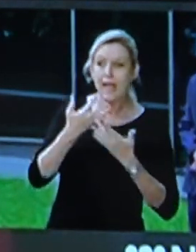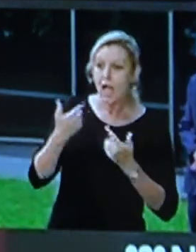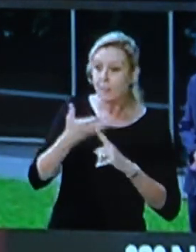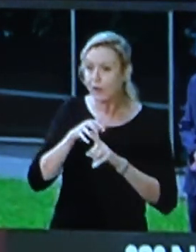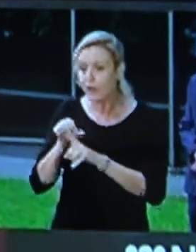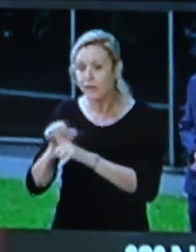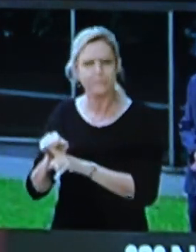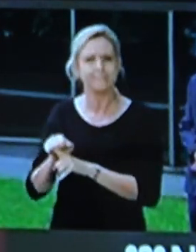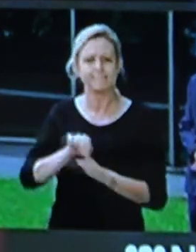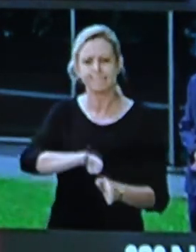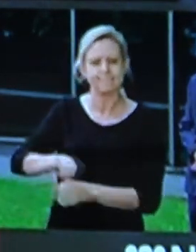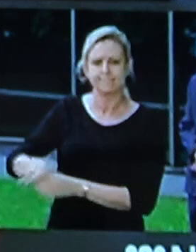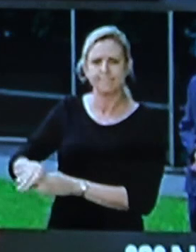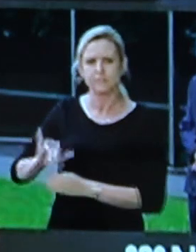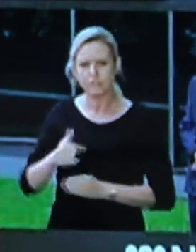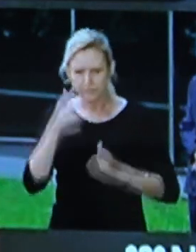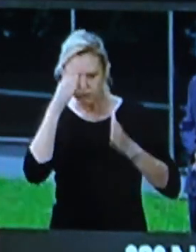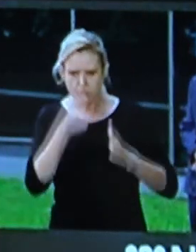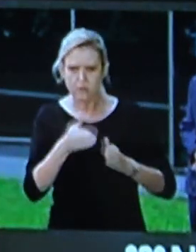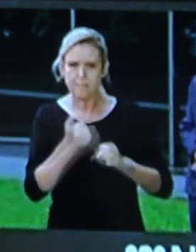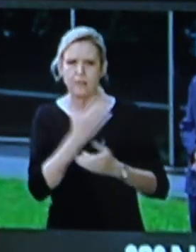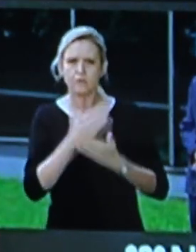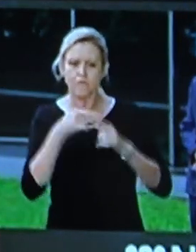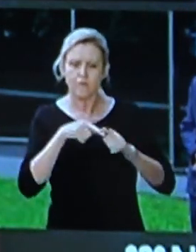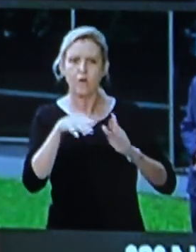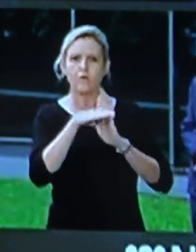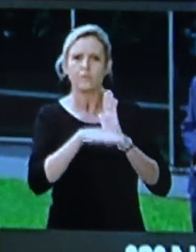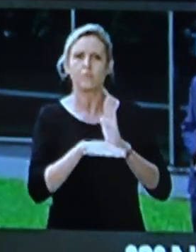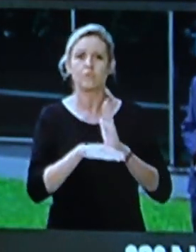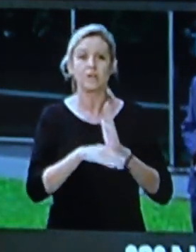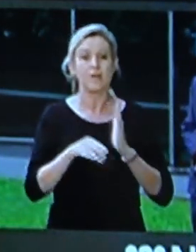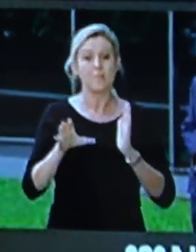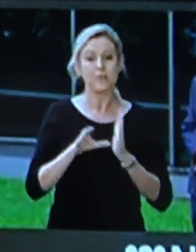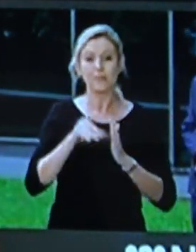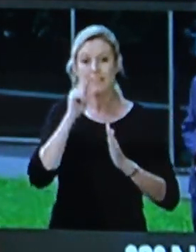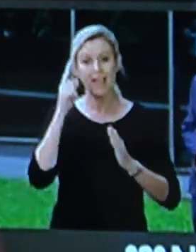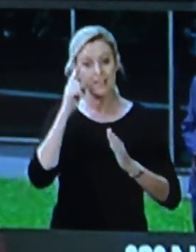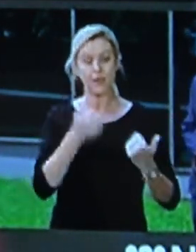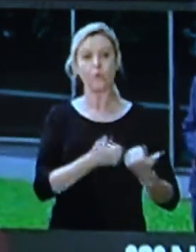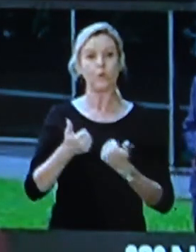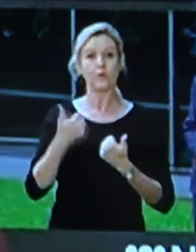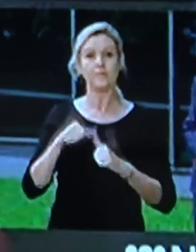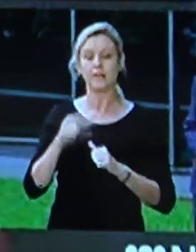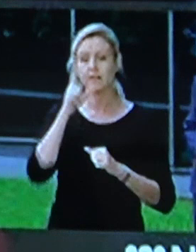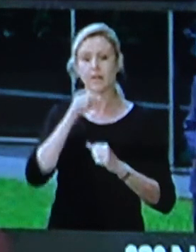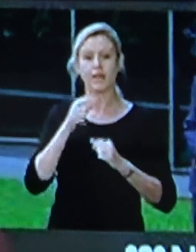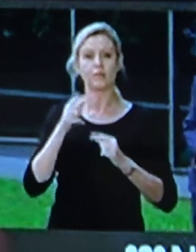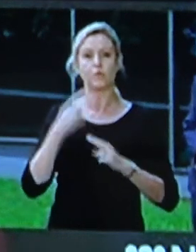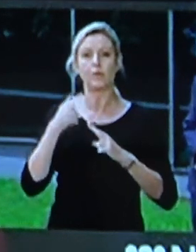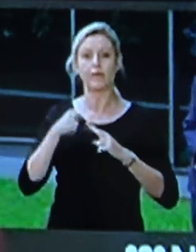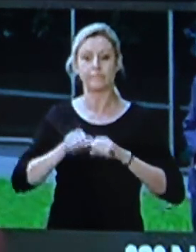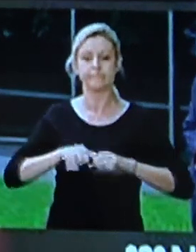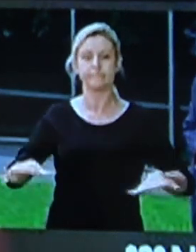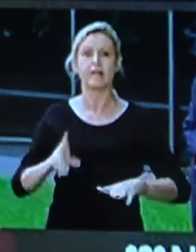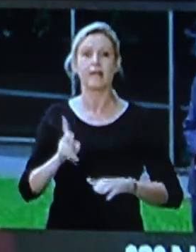it doesn't take long, it doesn't take much for things to get out of control. At this stage, we are still to an extent controlling the spread, containing